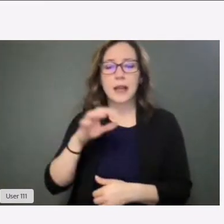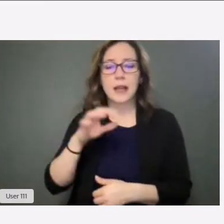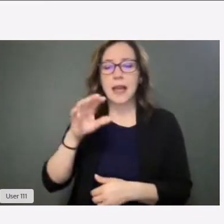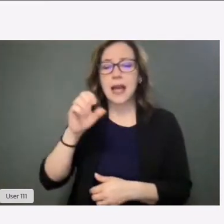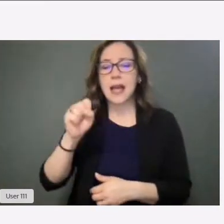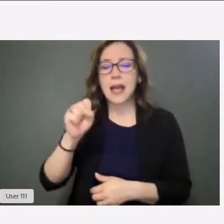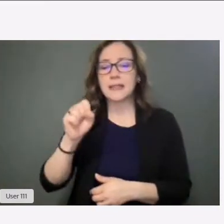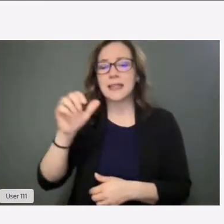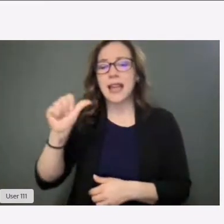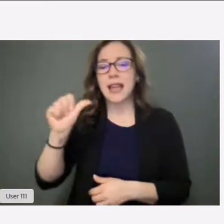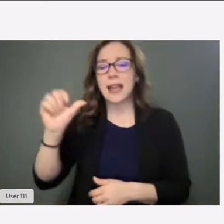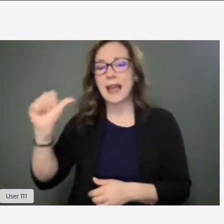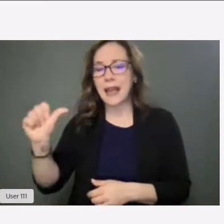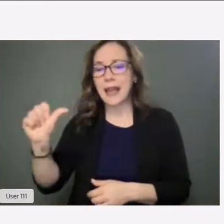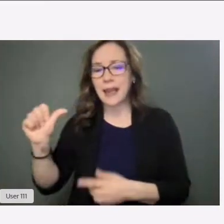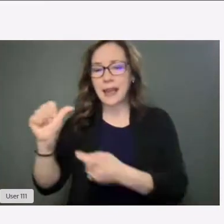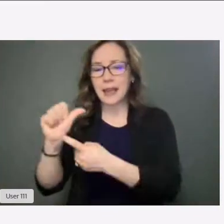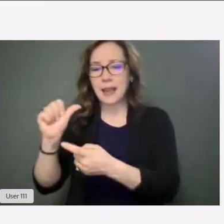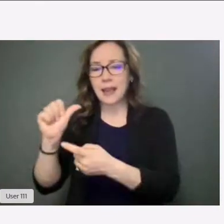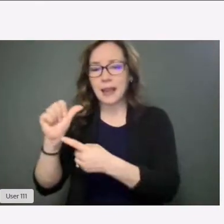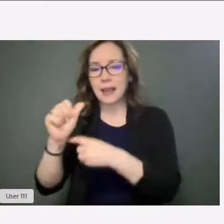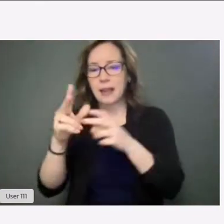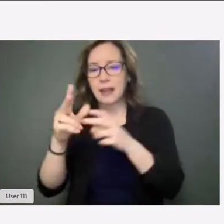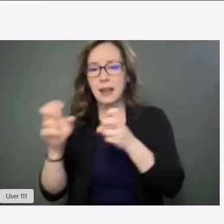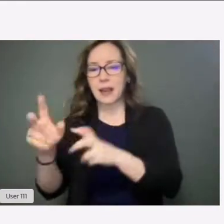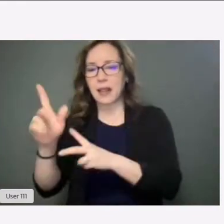chat?